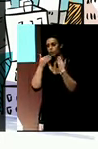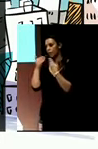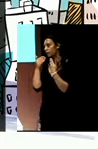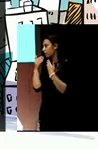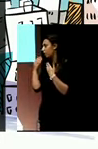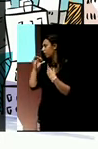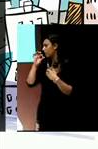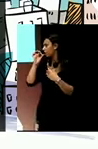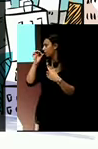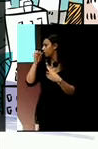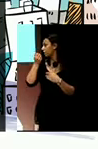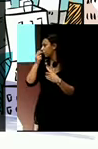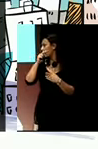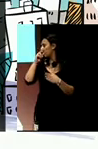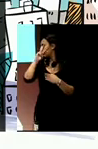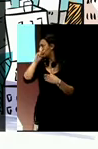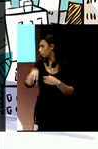Thank you, Marisatur.